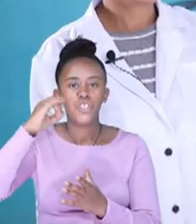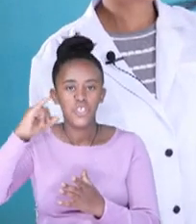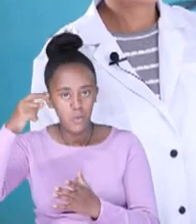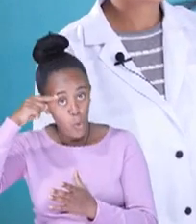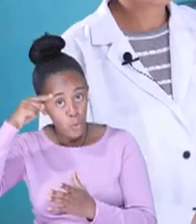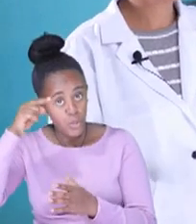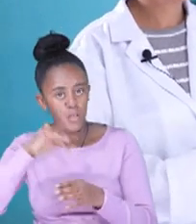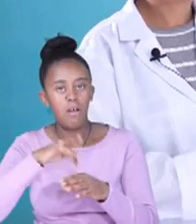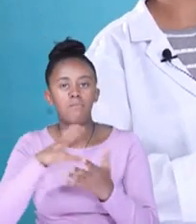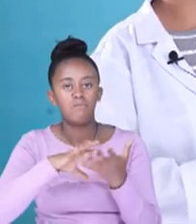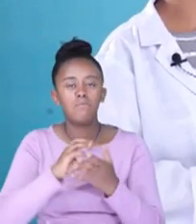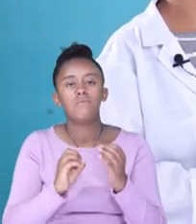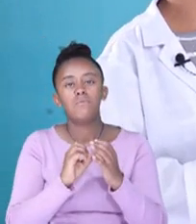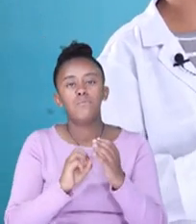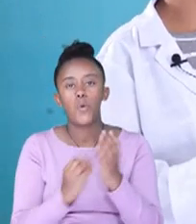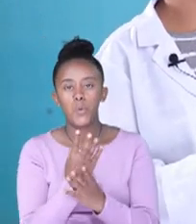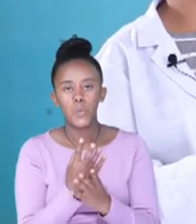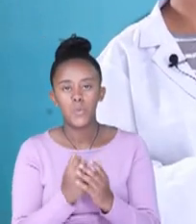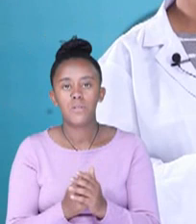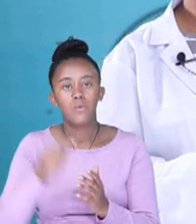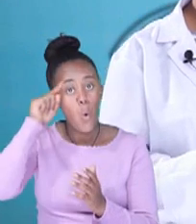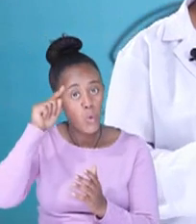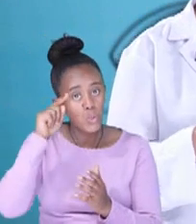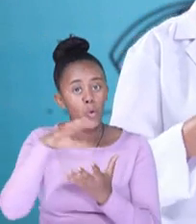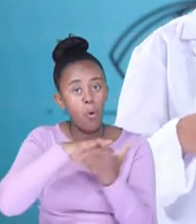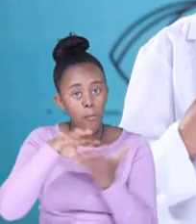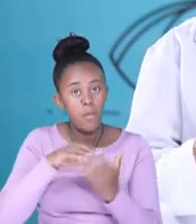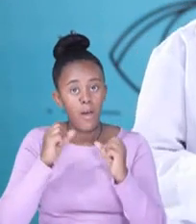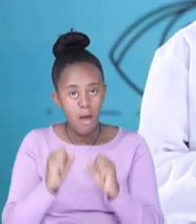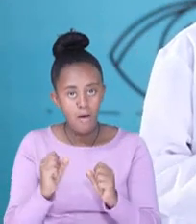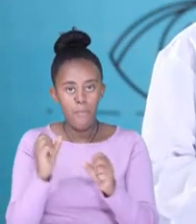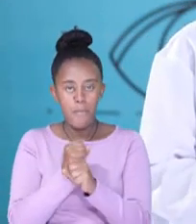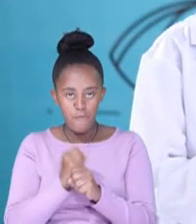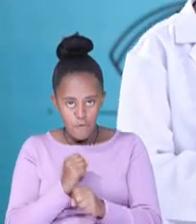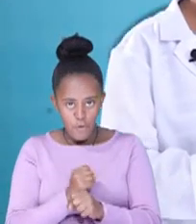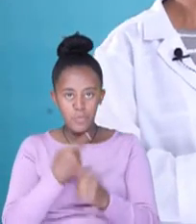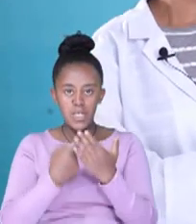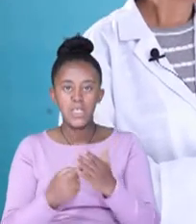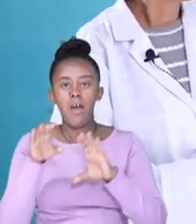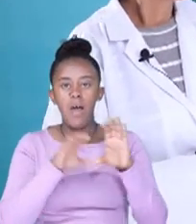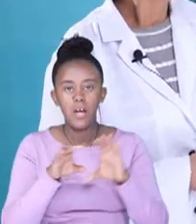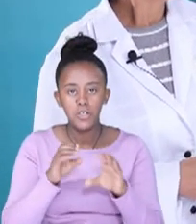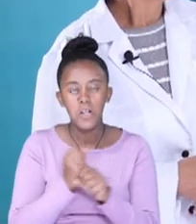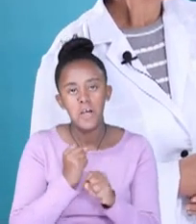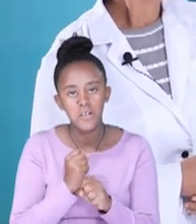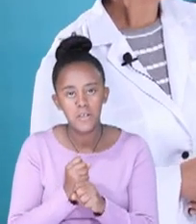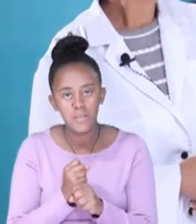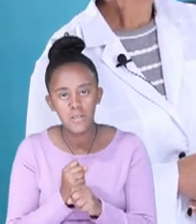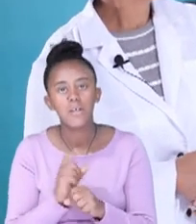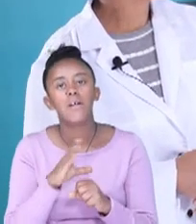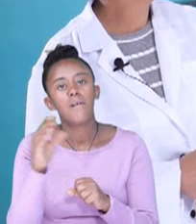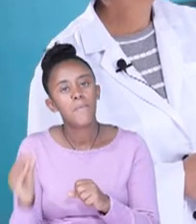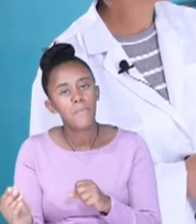complex. As we have said earlier, the Golgi complex can perform this action.